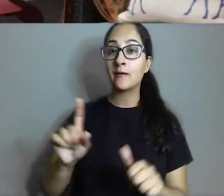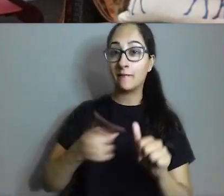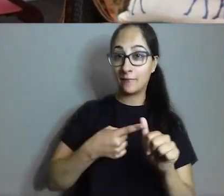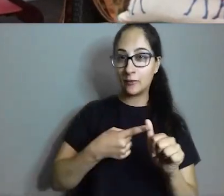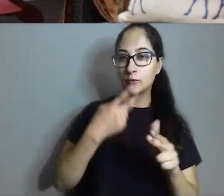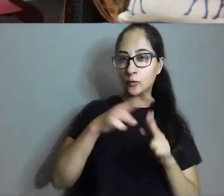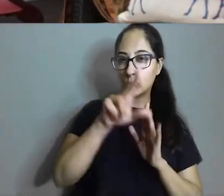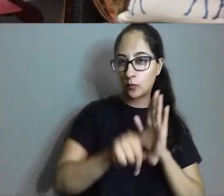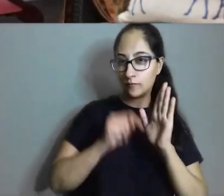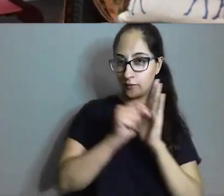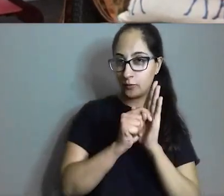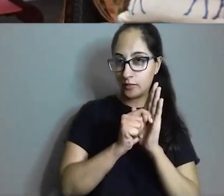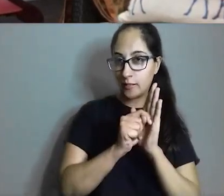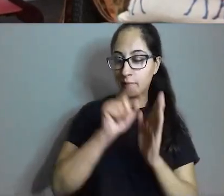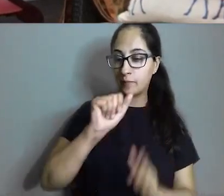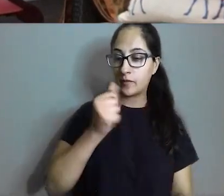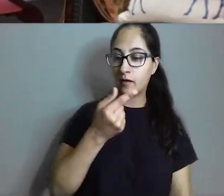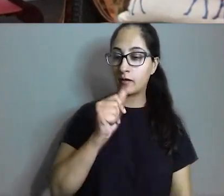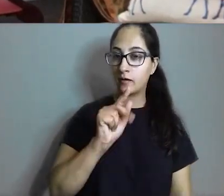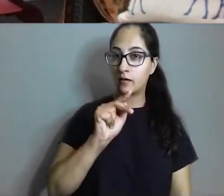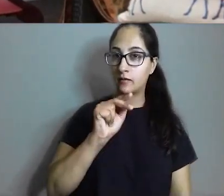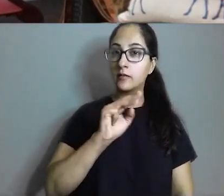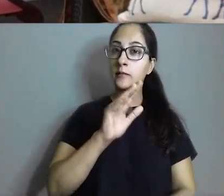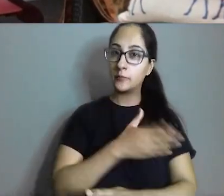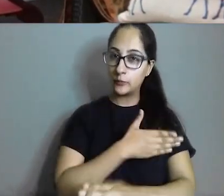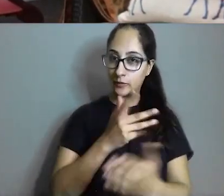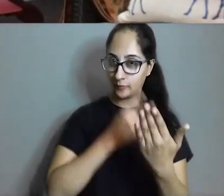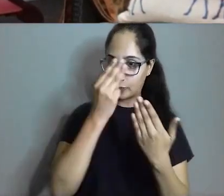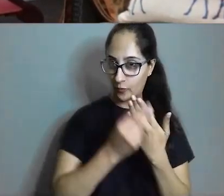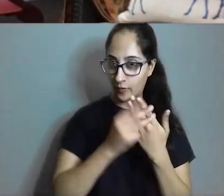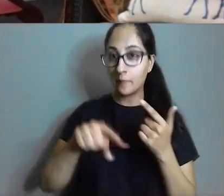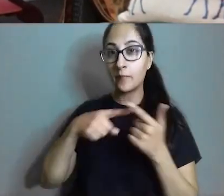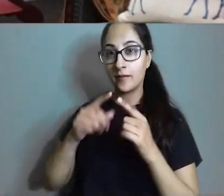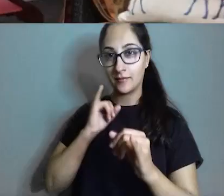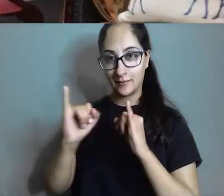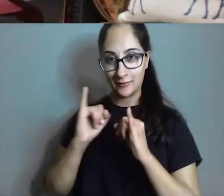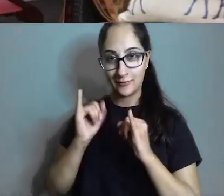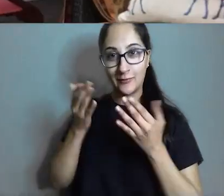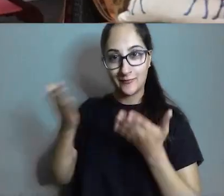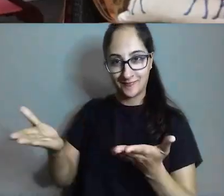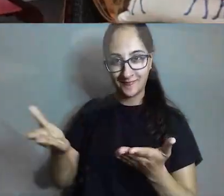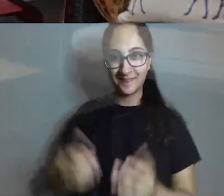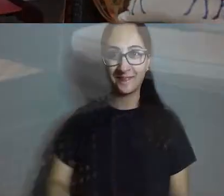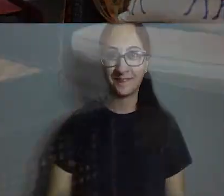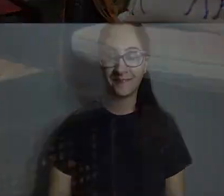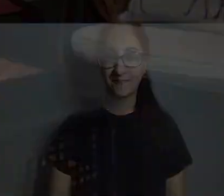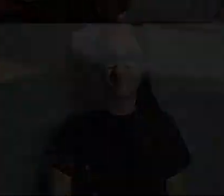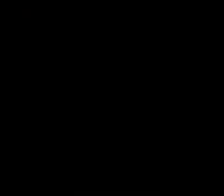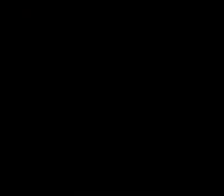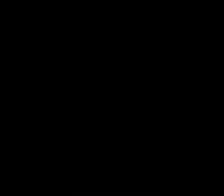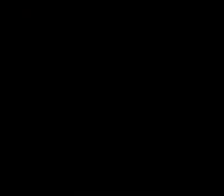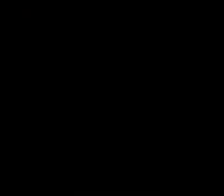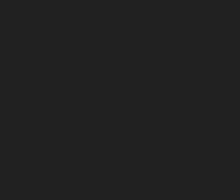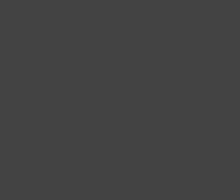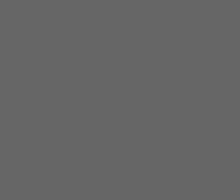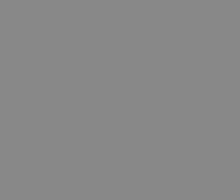we want to show you a quick video about the Aga Khan Music Programme before we get into our conversation with Fairouz.